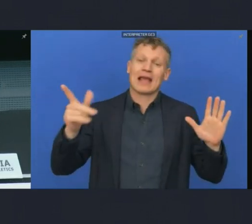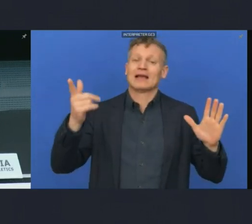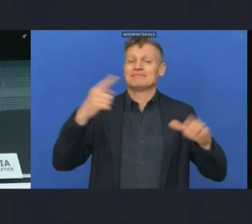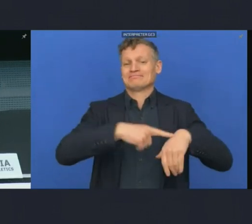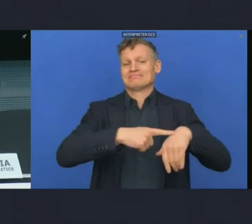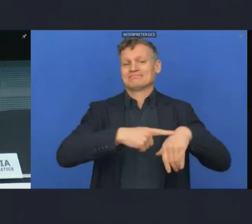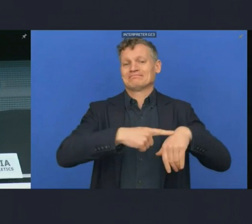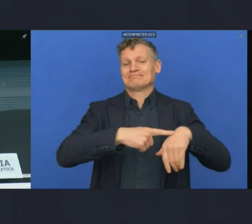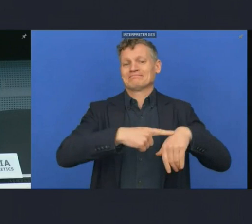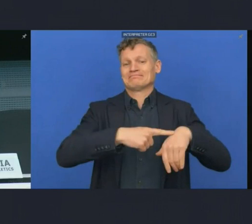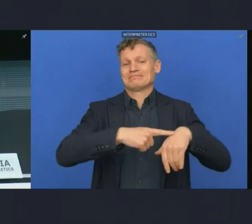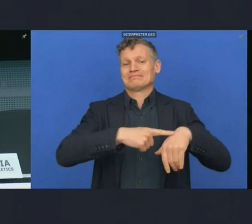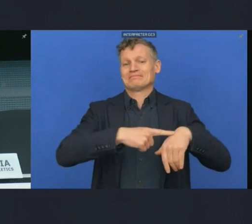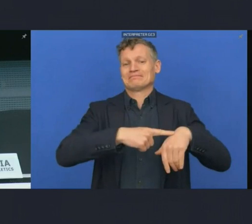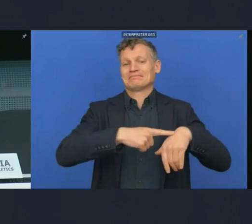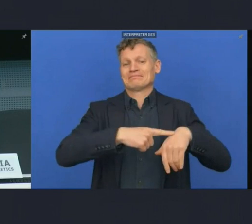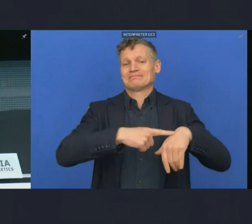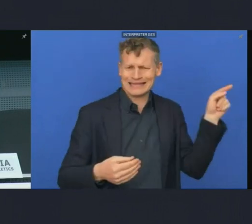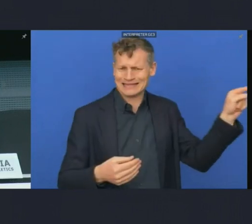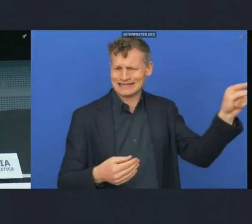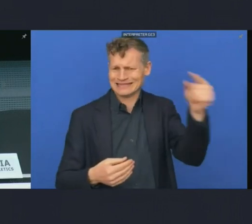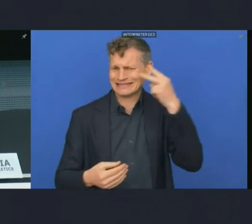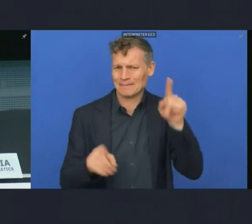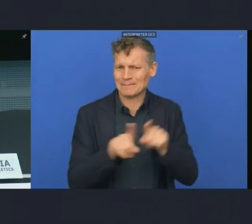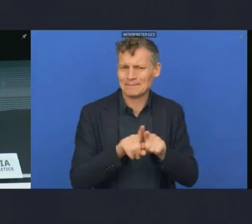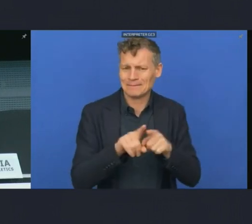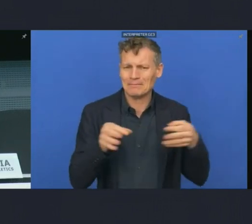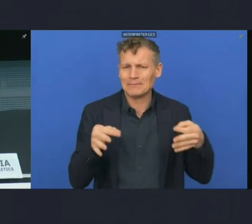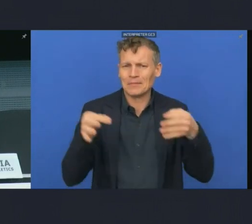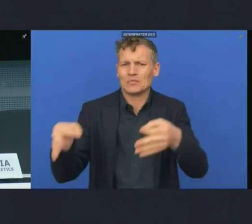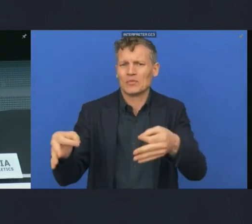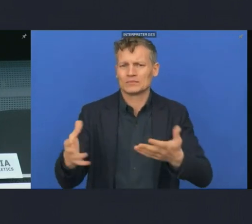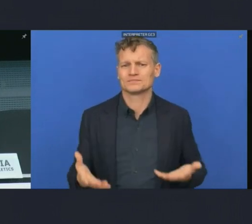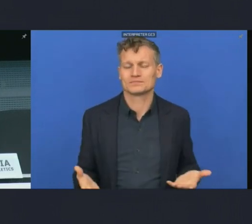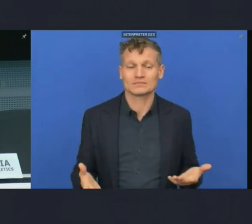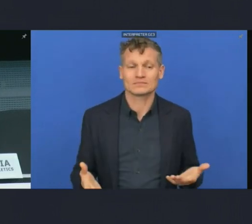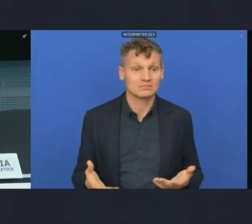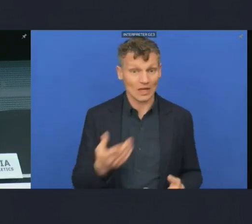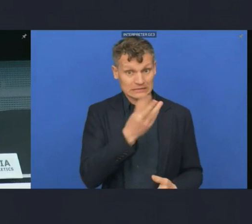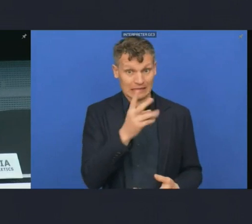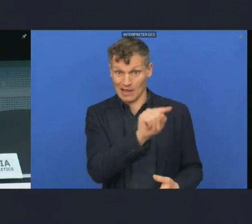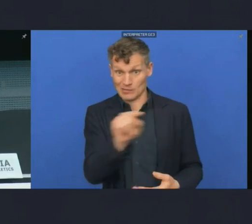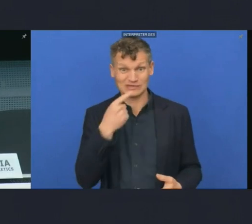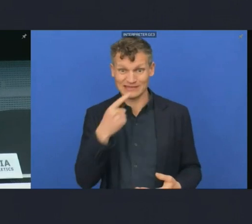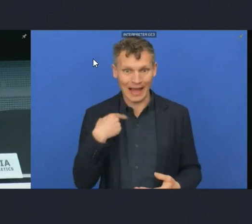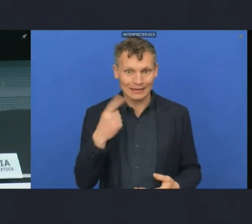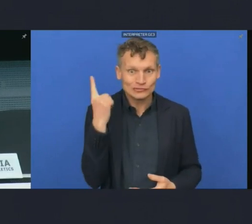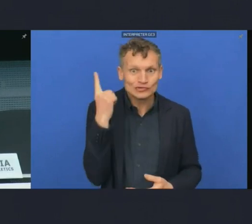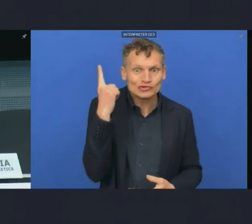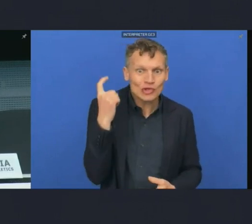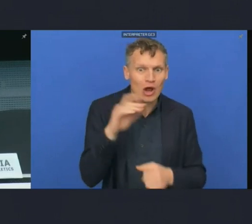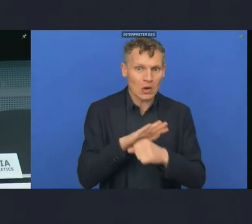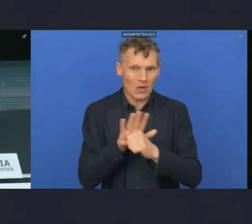organizations have done. And the uncertainties that you mentioned, because it was the beginning of the COVID, and we didn't know